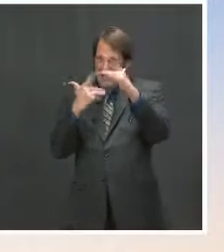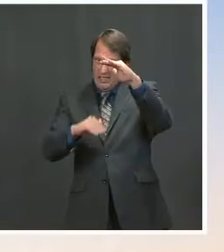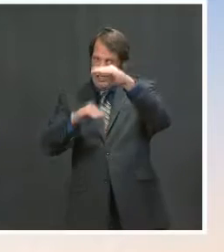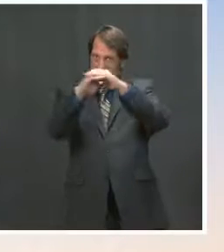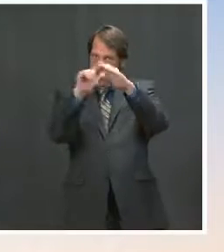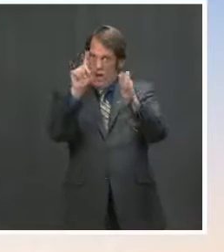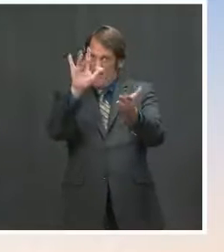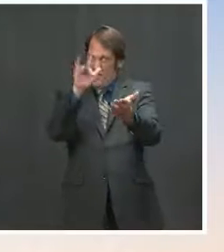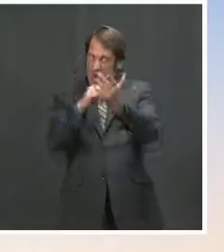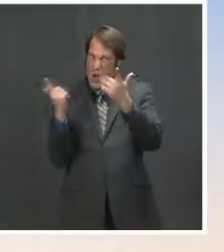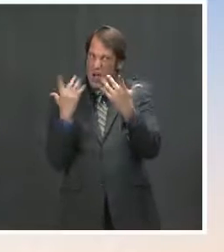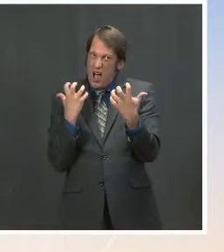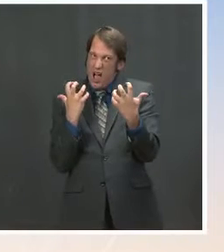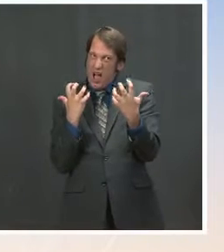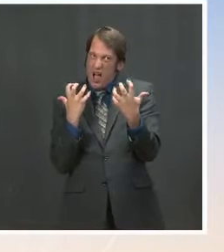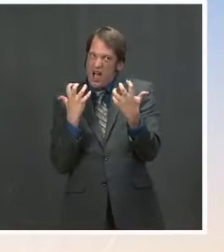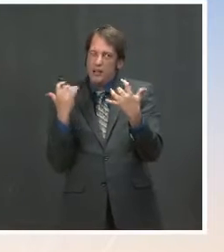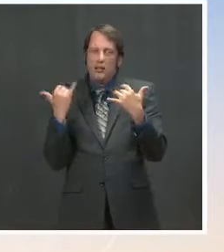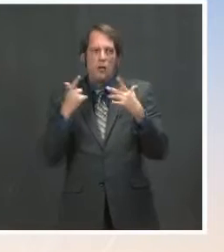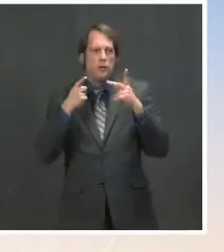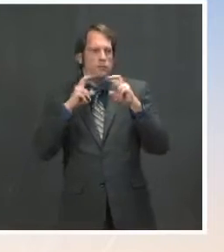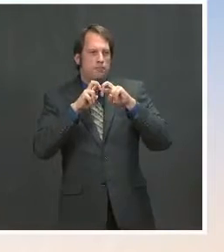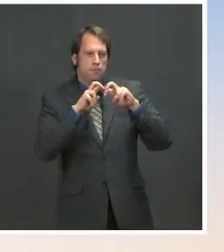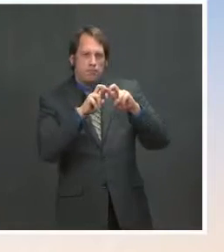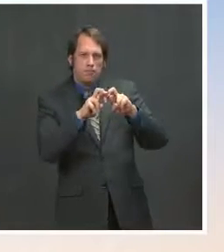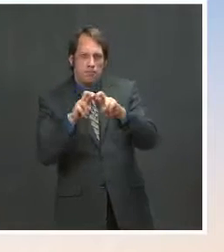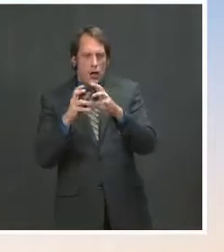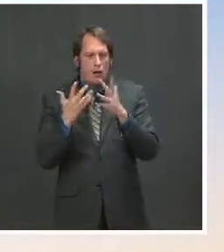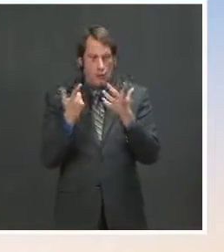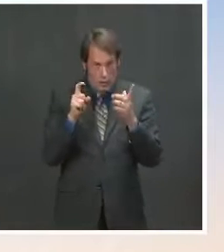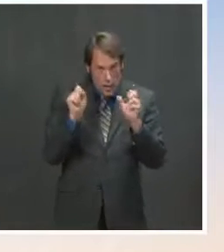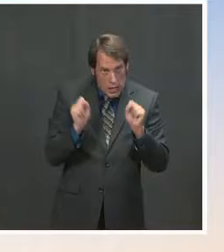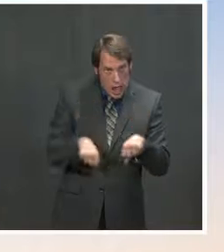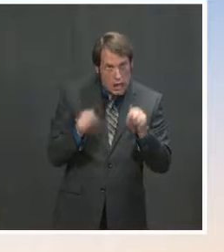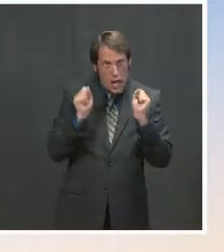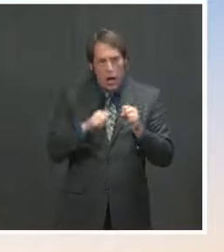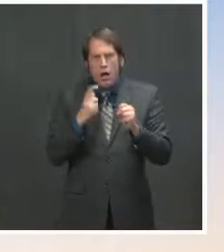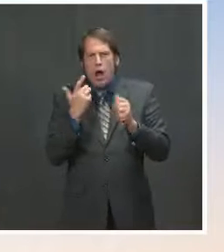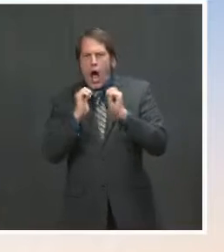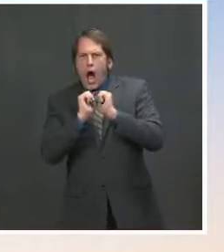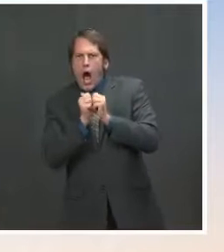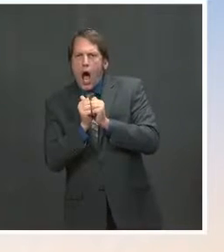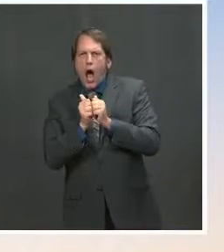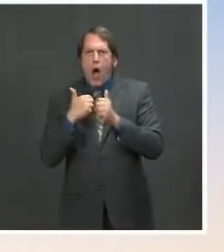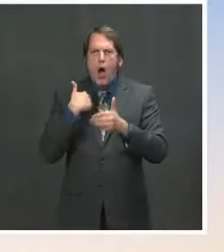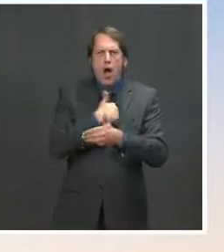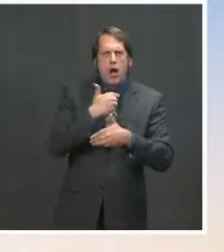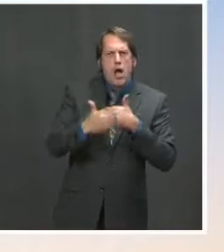assess, and that's what we're doing now, what is possible given the fact that